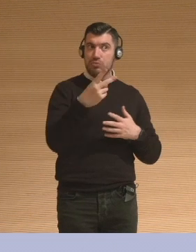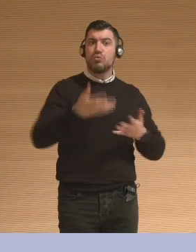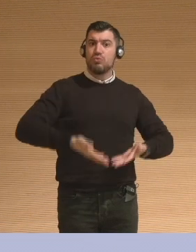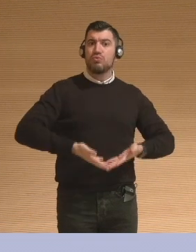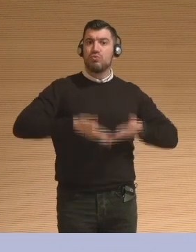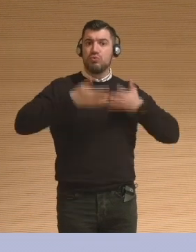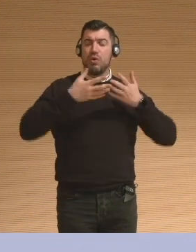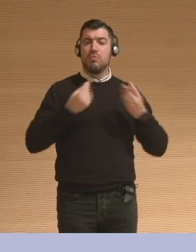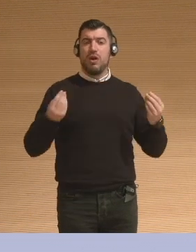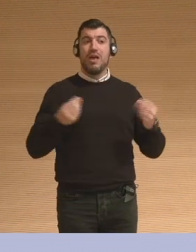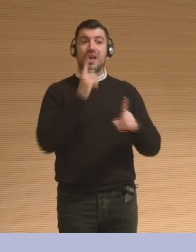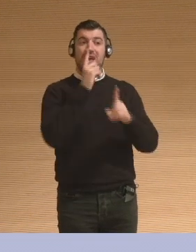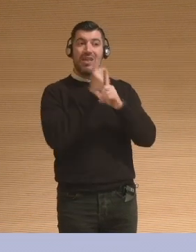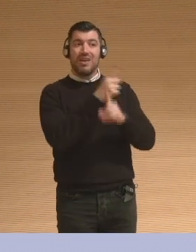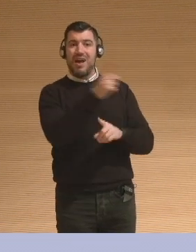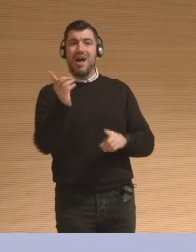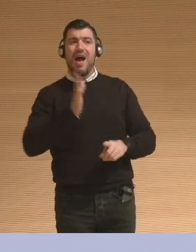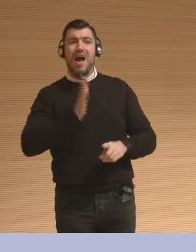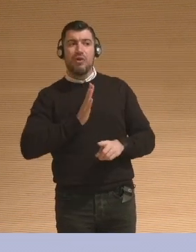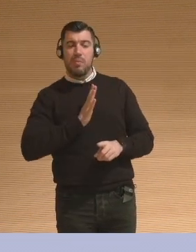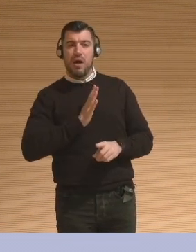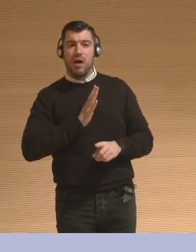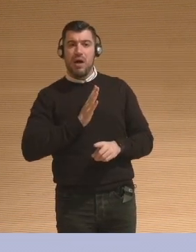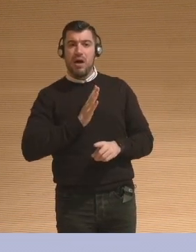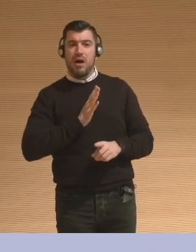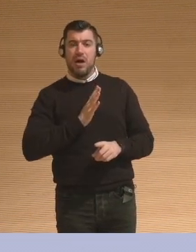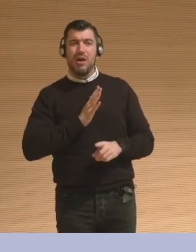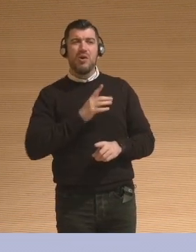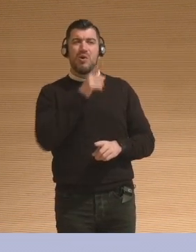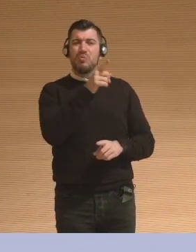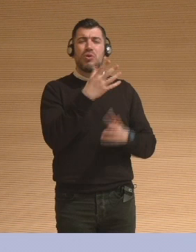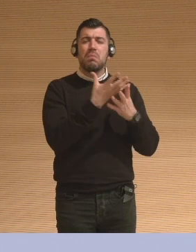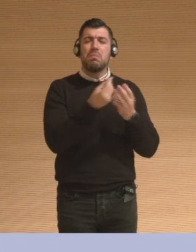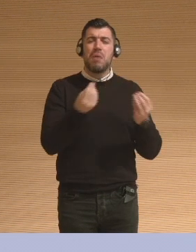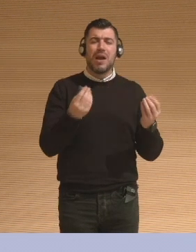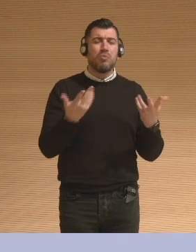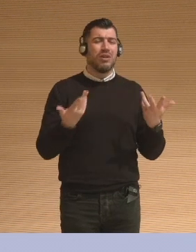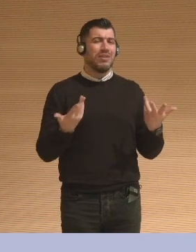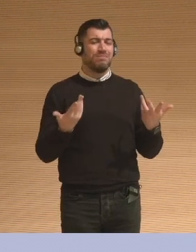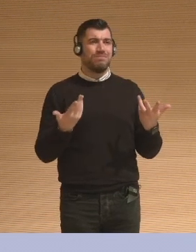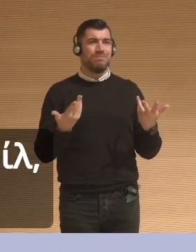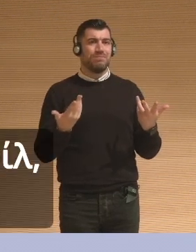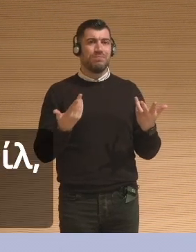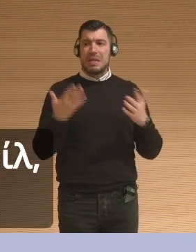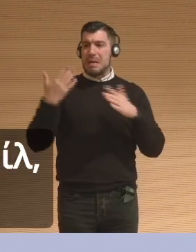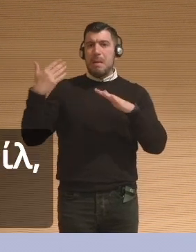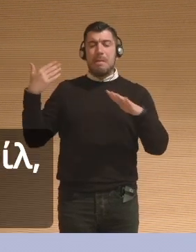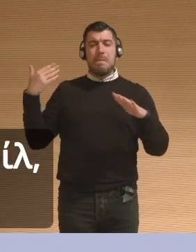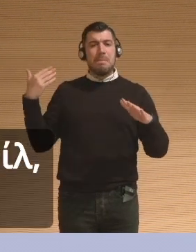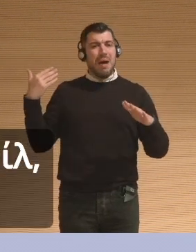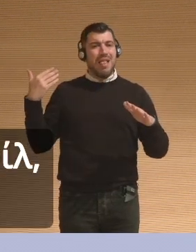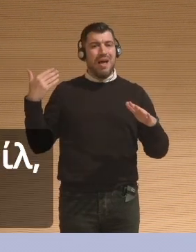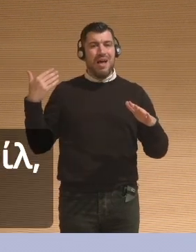relationship between cultural activities and depression, and that the protective effects of such engagement can be